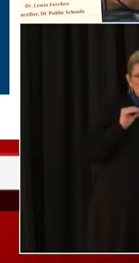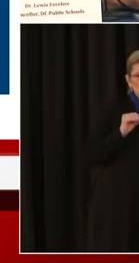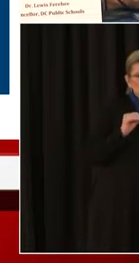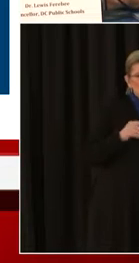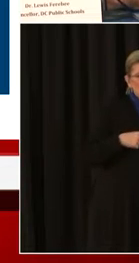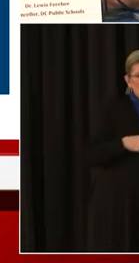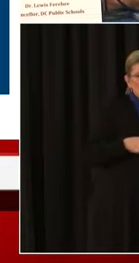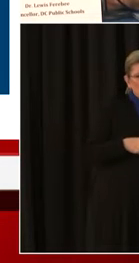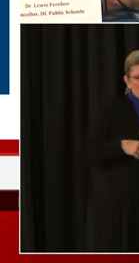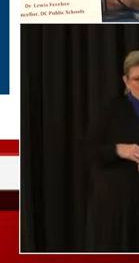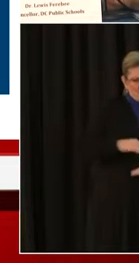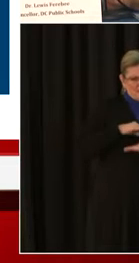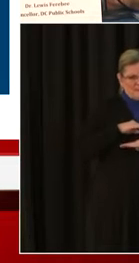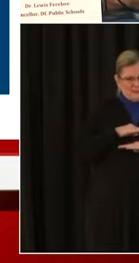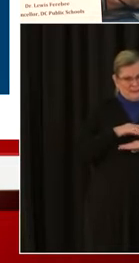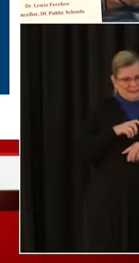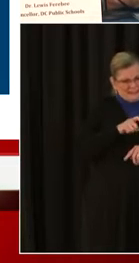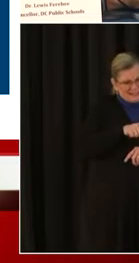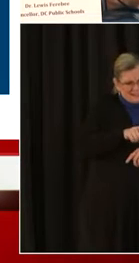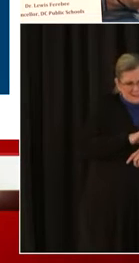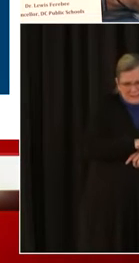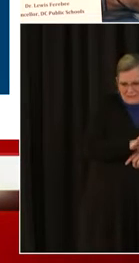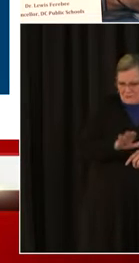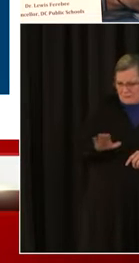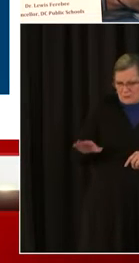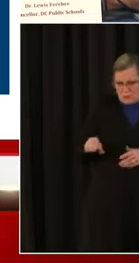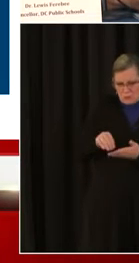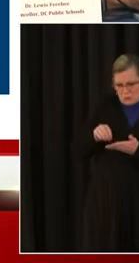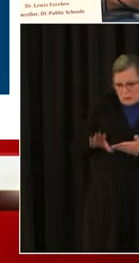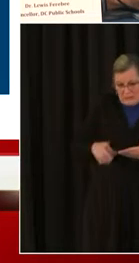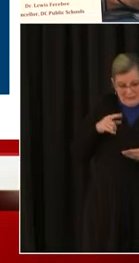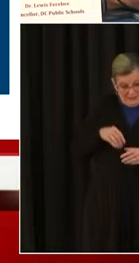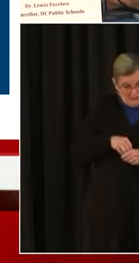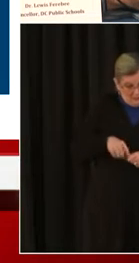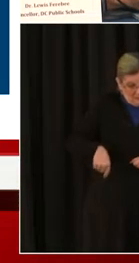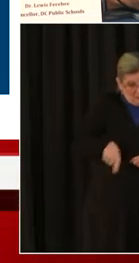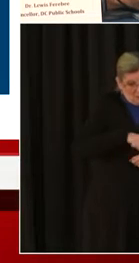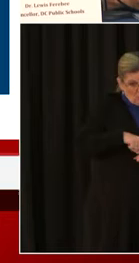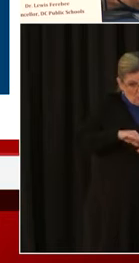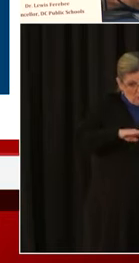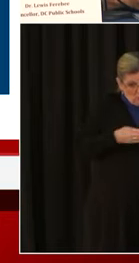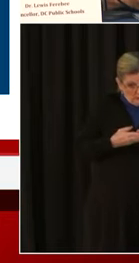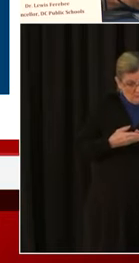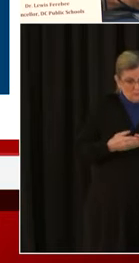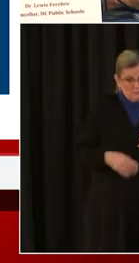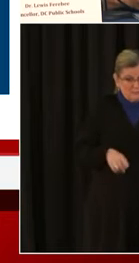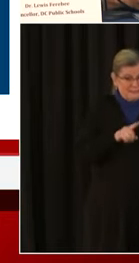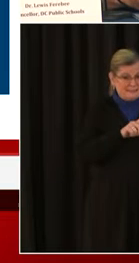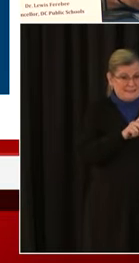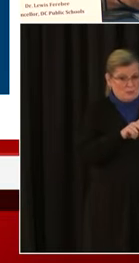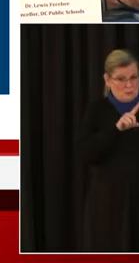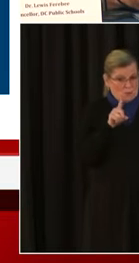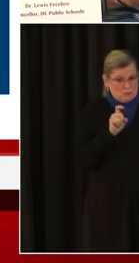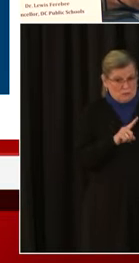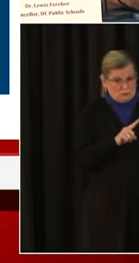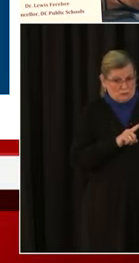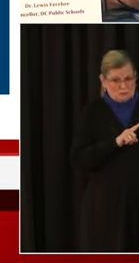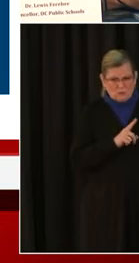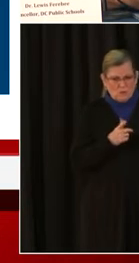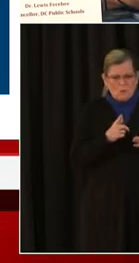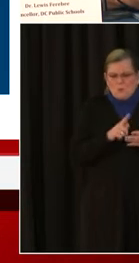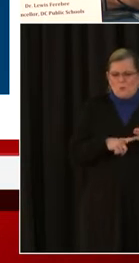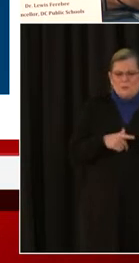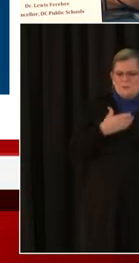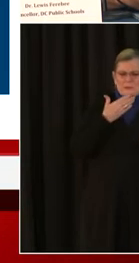needs of the students and families in that community? And then the second question was around grades and classes. What is the best way